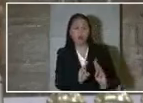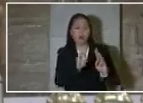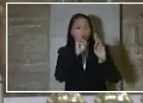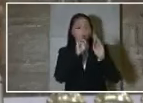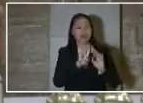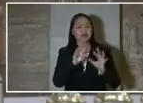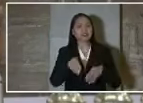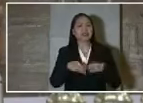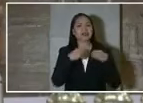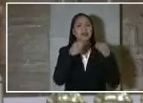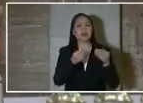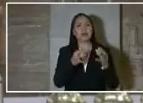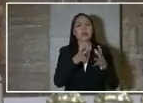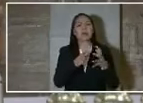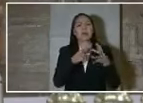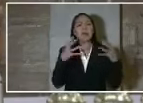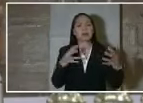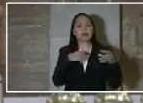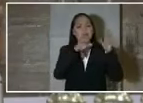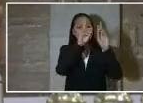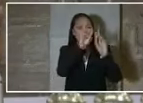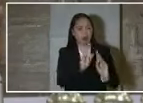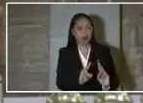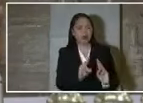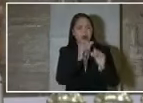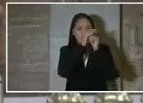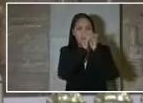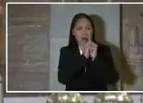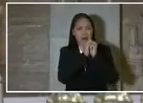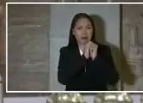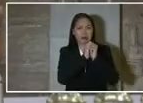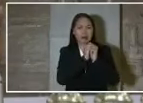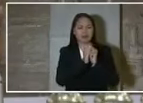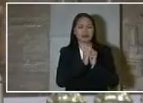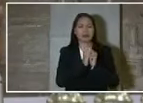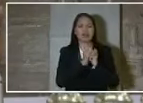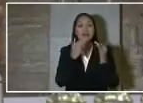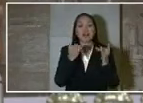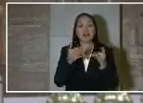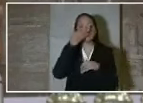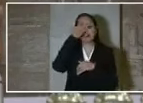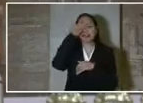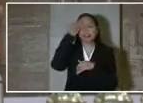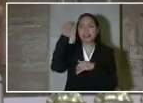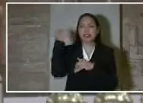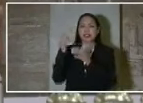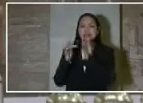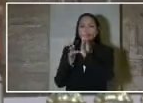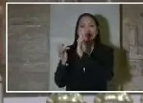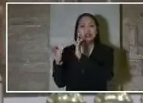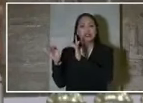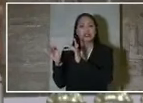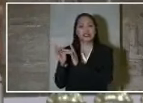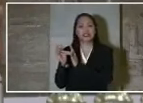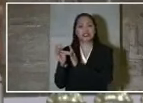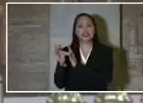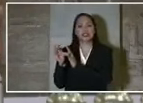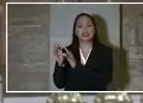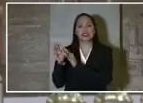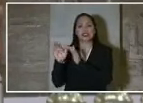much homage and we forget Jesus in the little